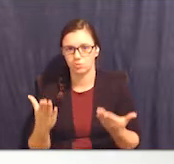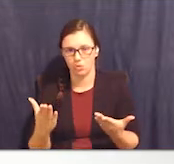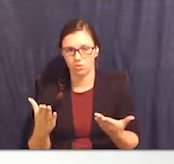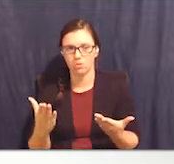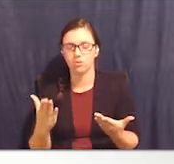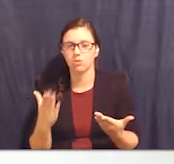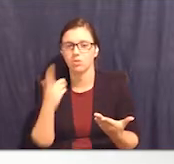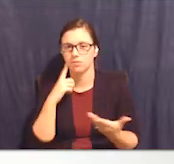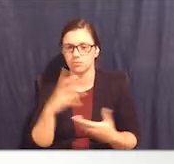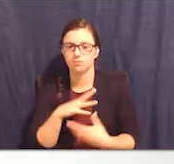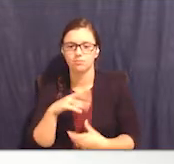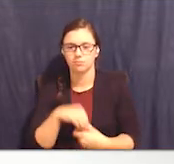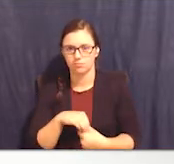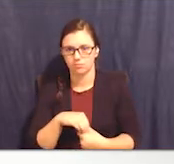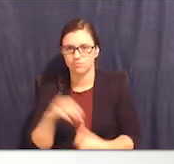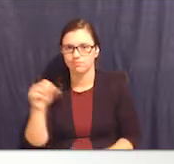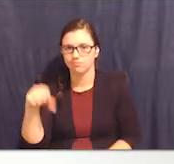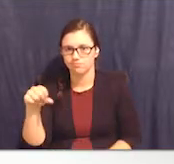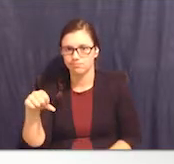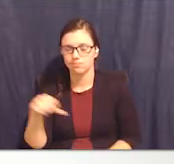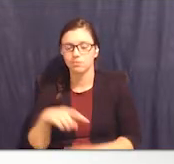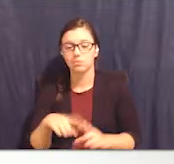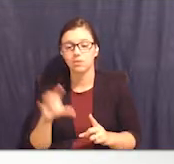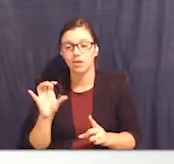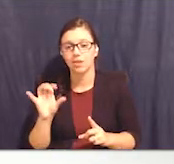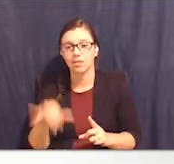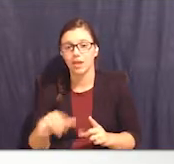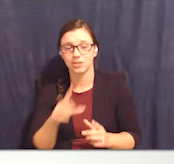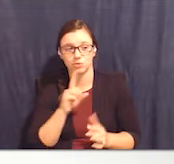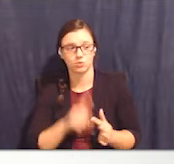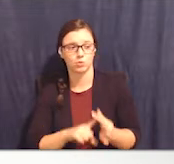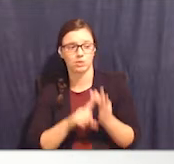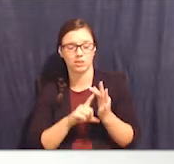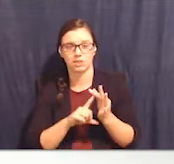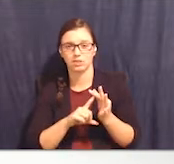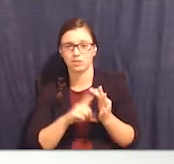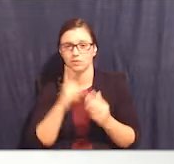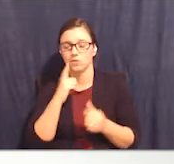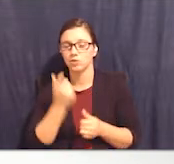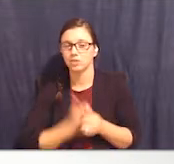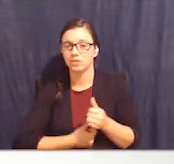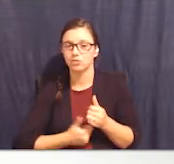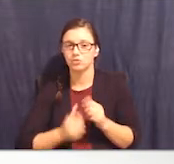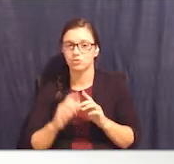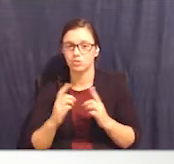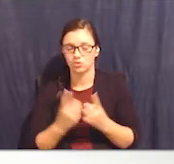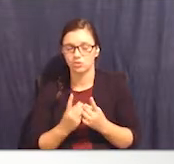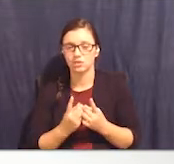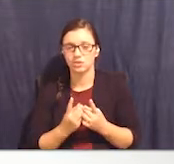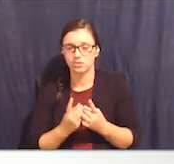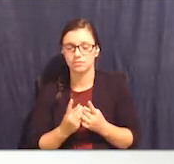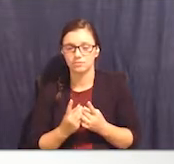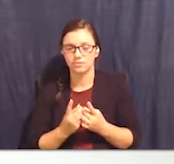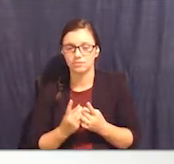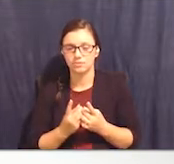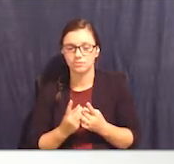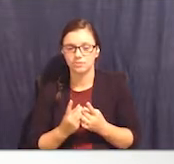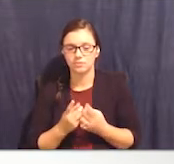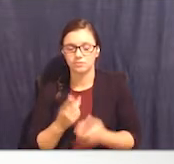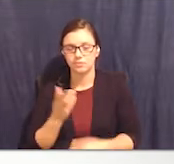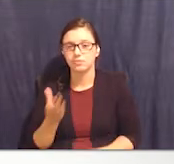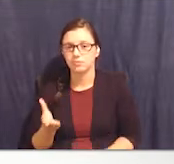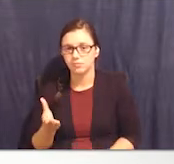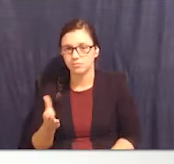intellectual disabilities, and students without disabilities participating in the club. Okay, so if the